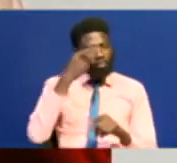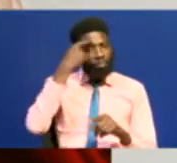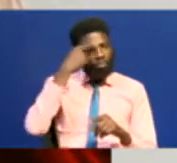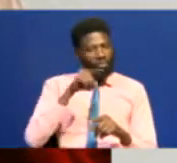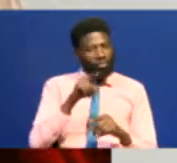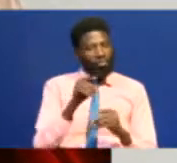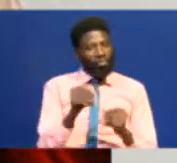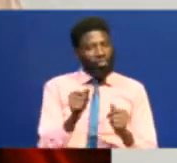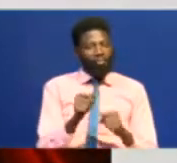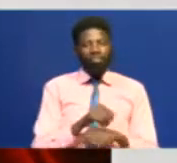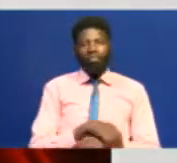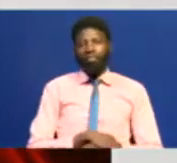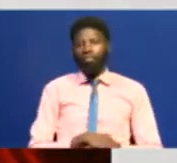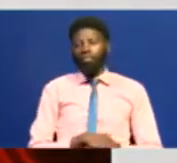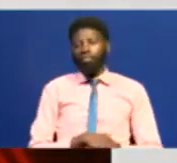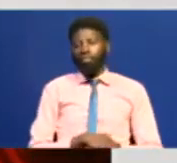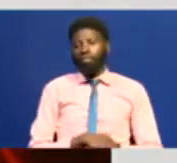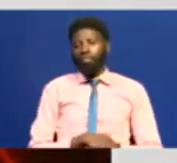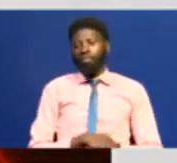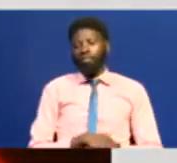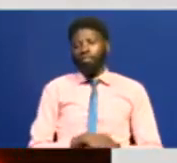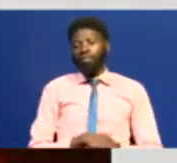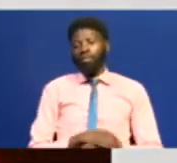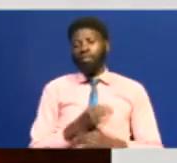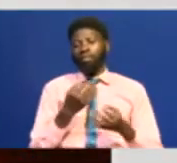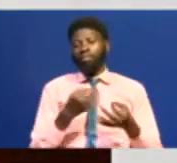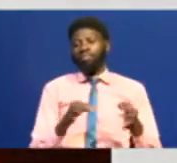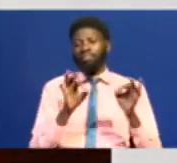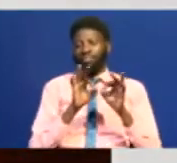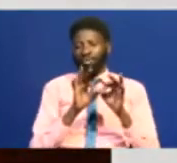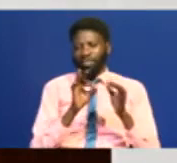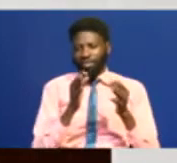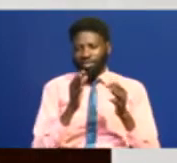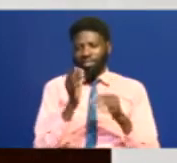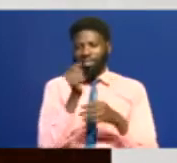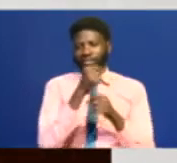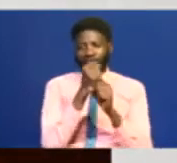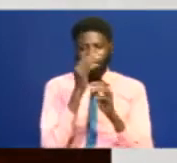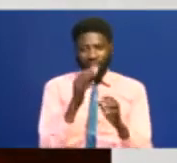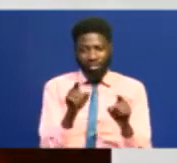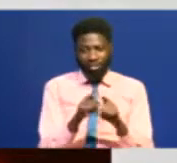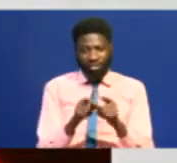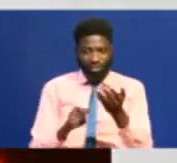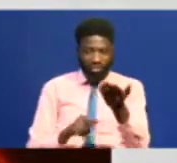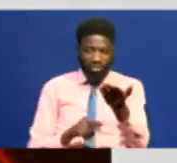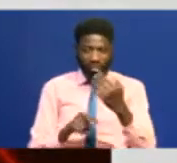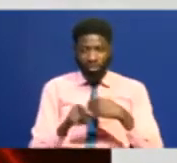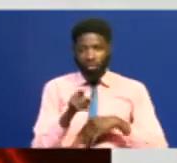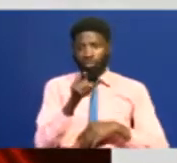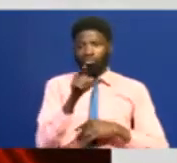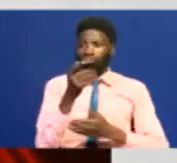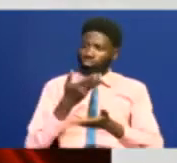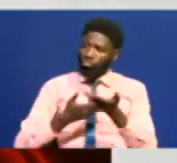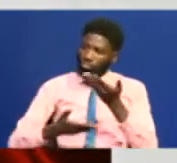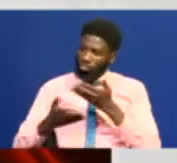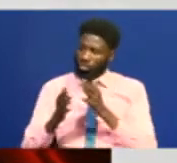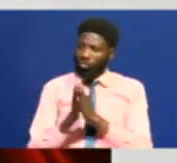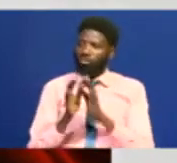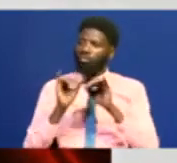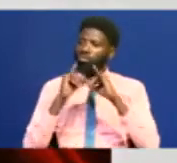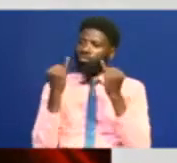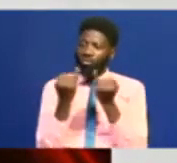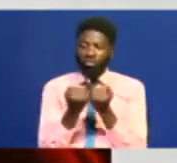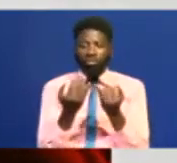now. Mm-hmm. Key stakeholders such as you, have you gone to, especially these institutions, have they addressed the issue of